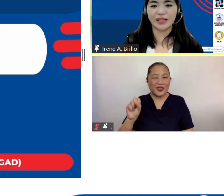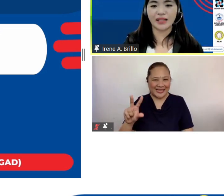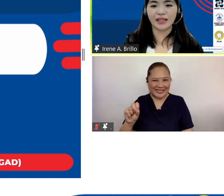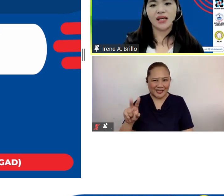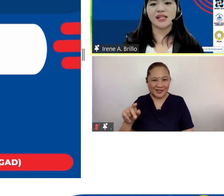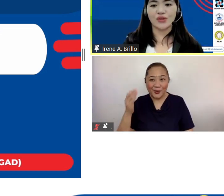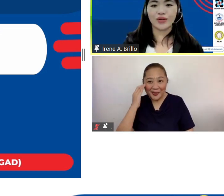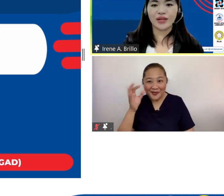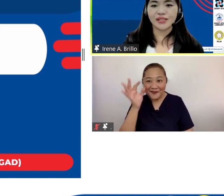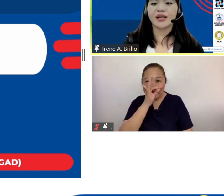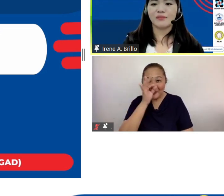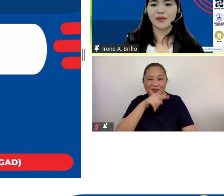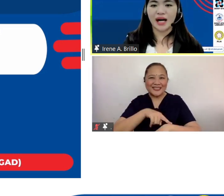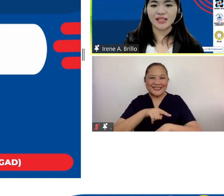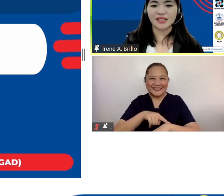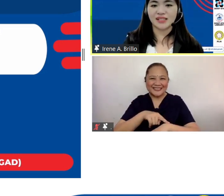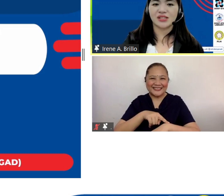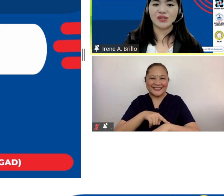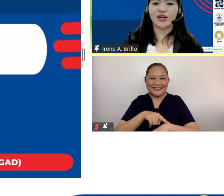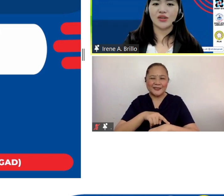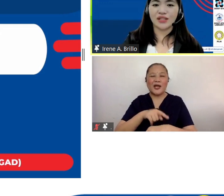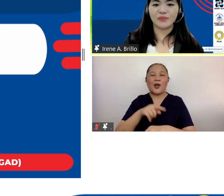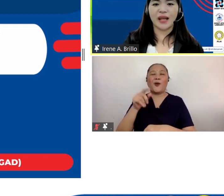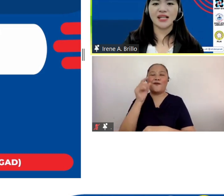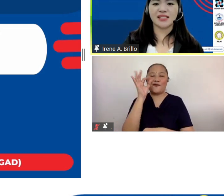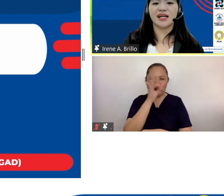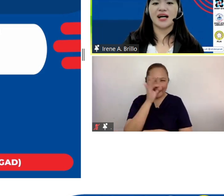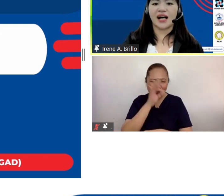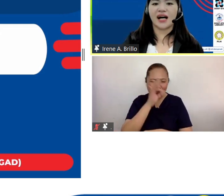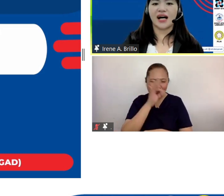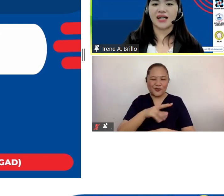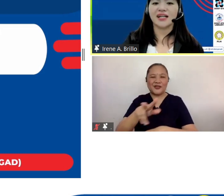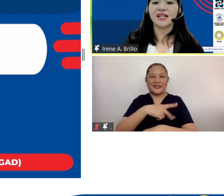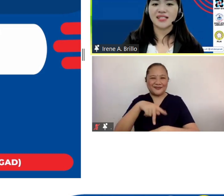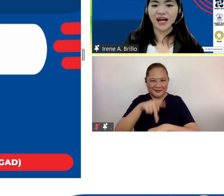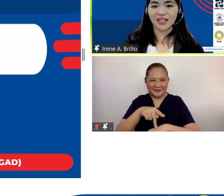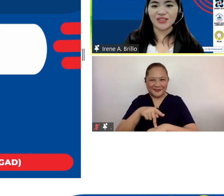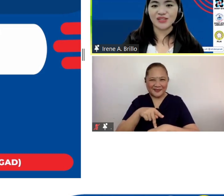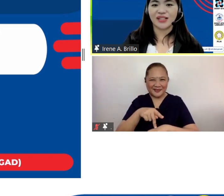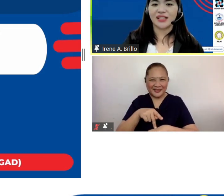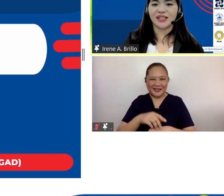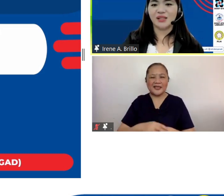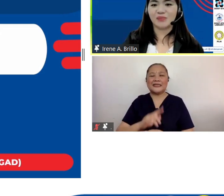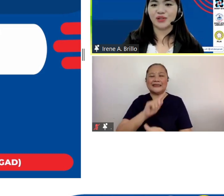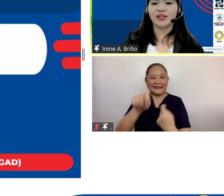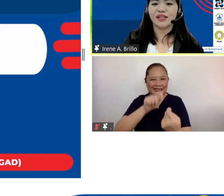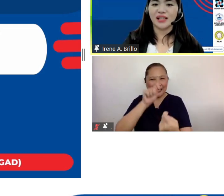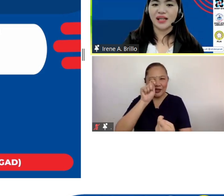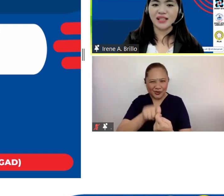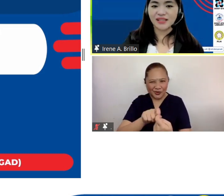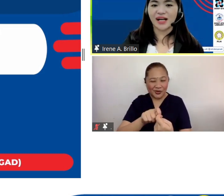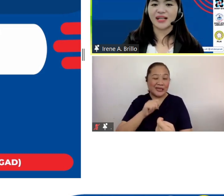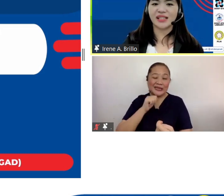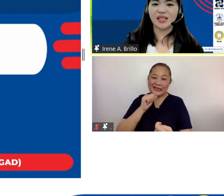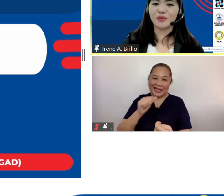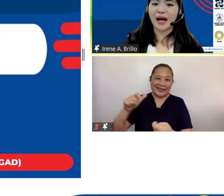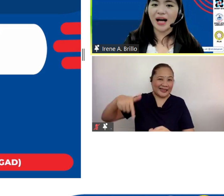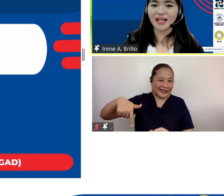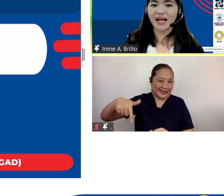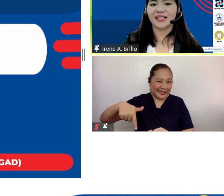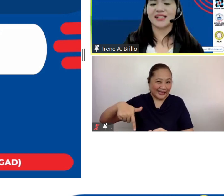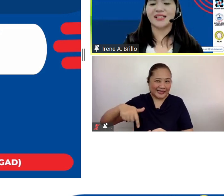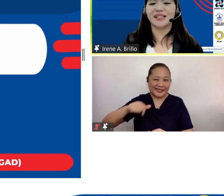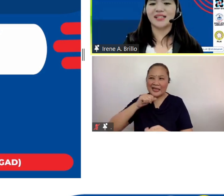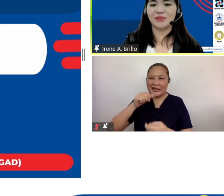natin is Oras Pinas. So ang Oras Pinas ay sakto. Hindi po late, hindi po